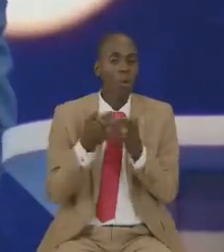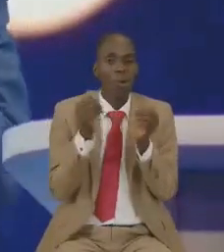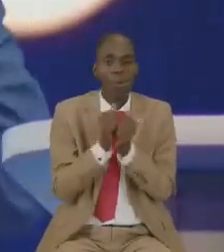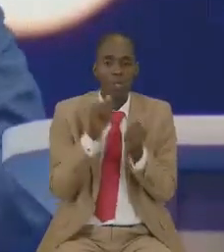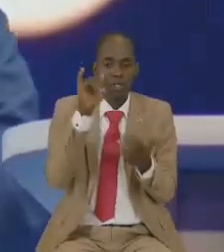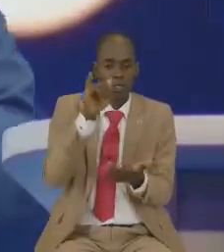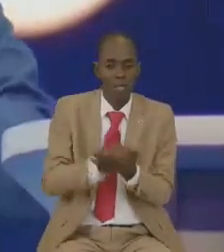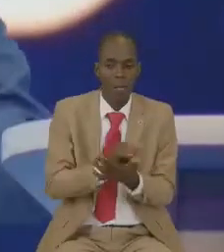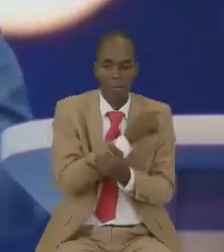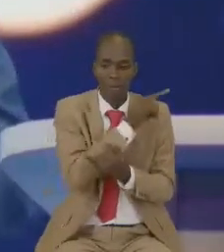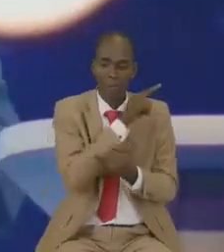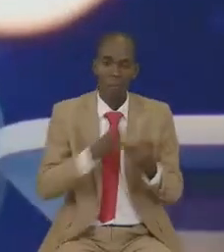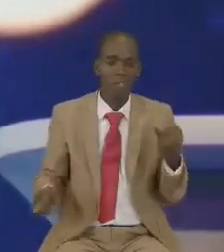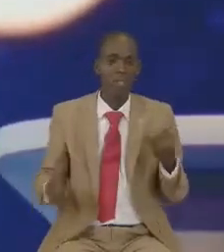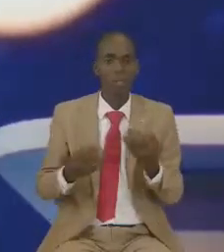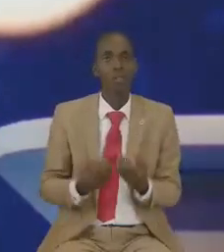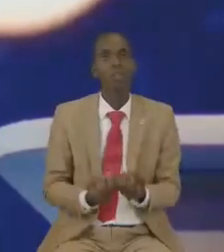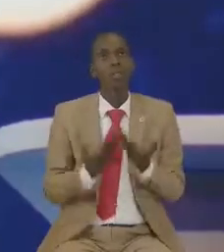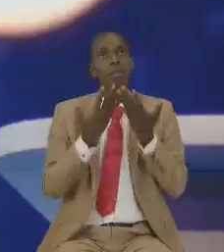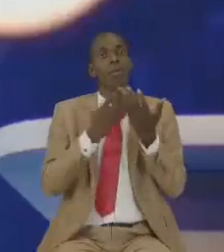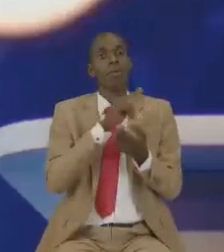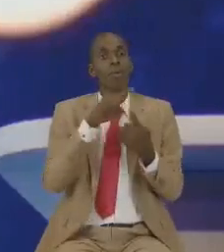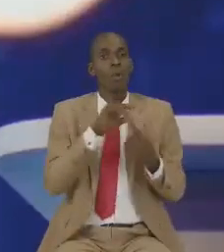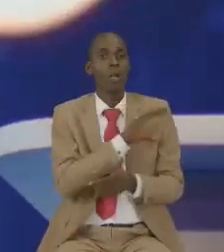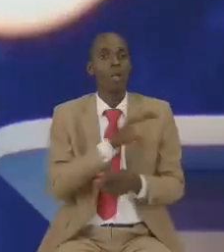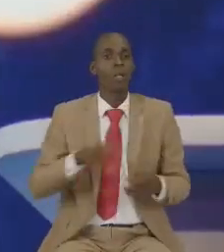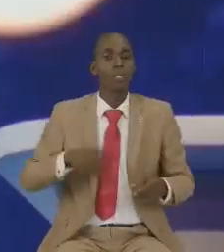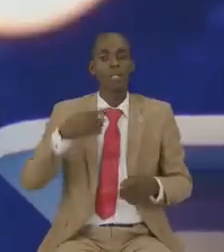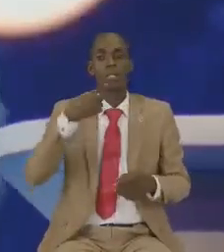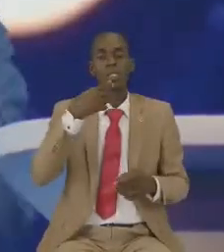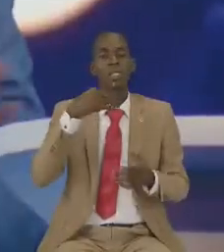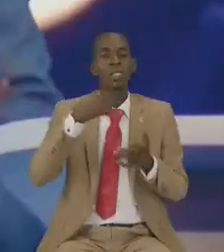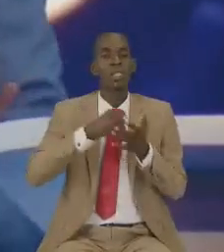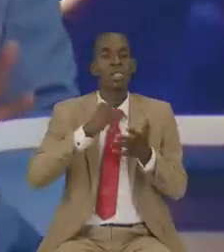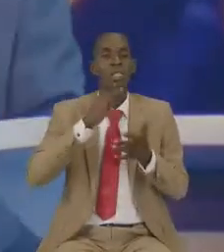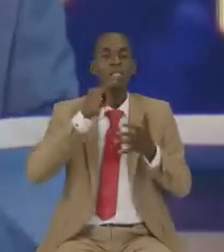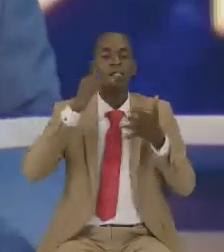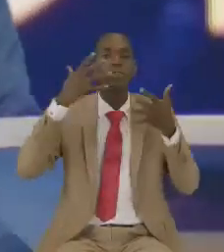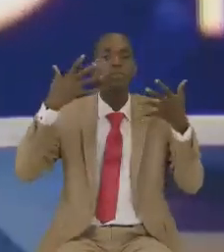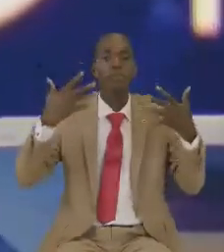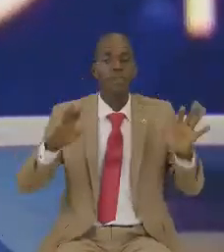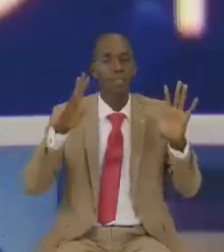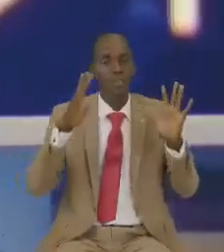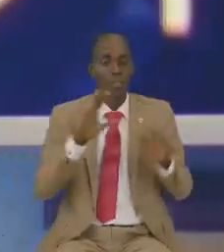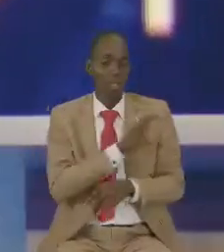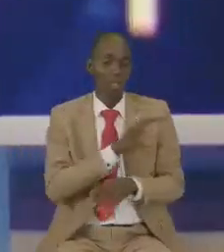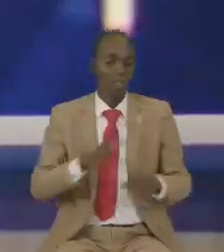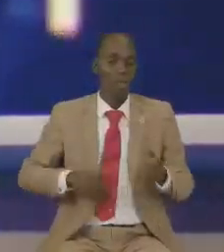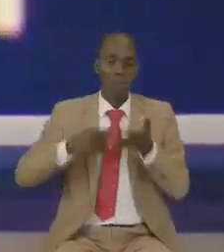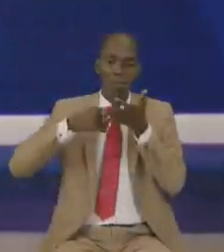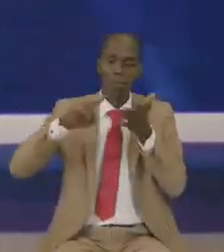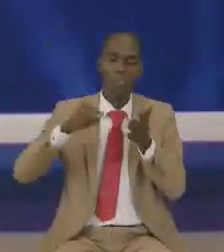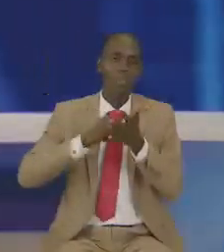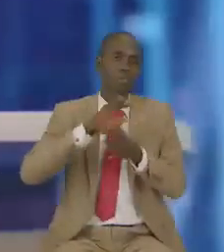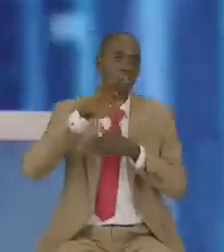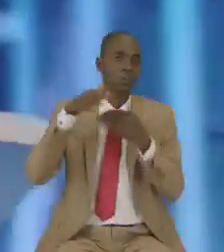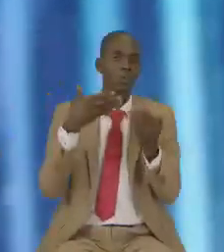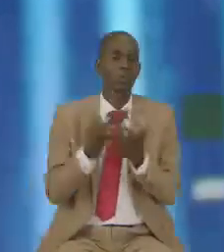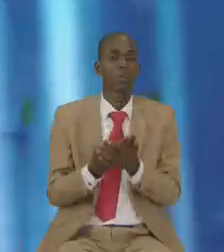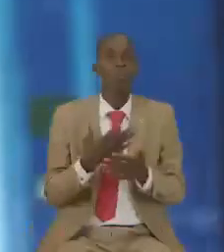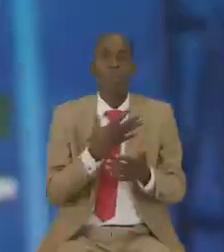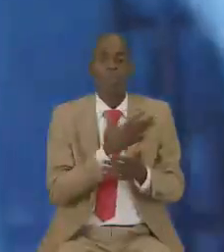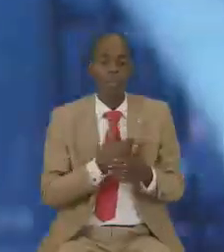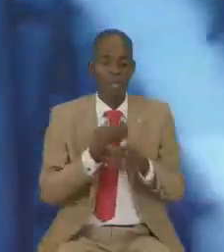sacrifice when he said, it is finished. Christ paid each all, and